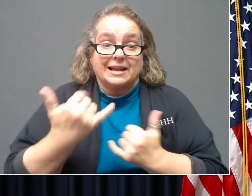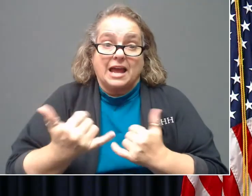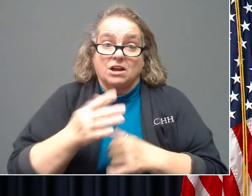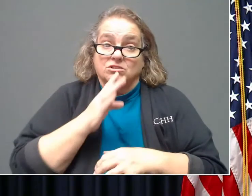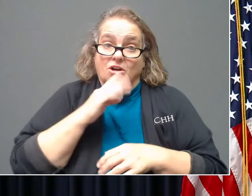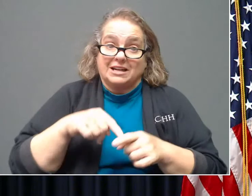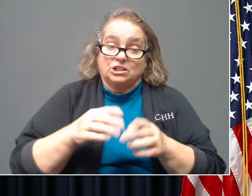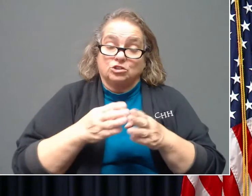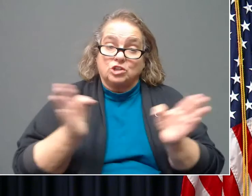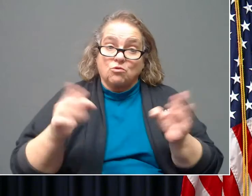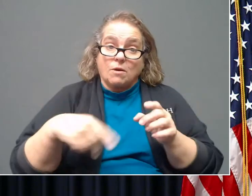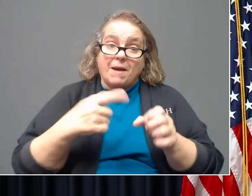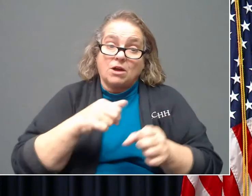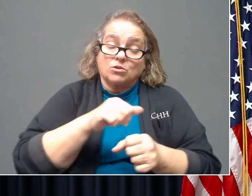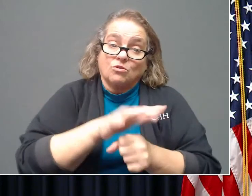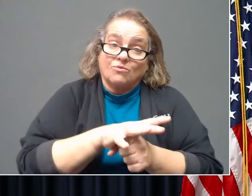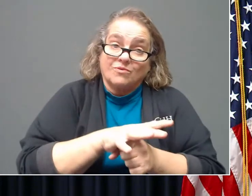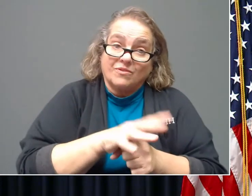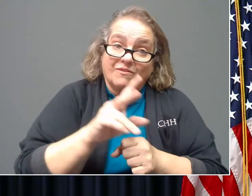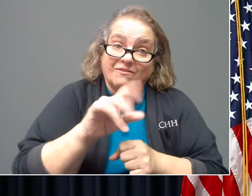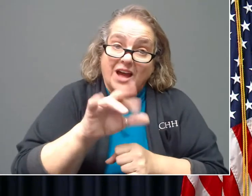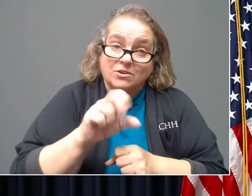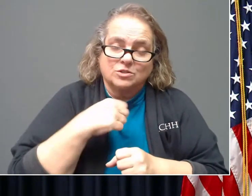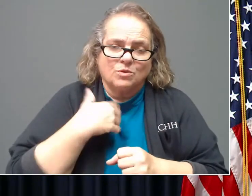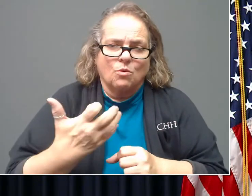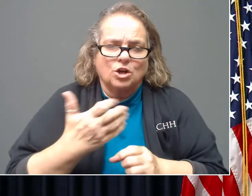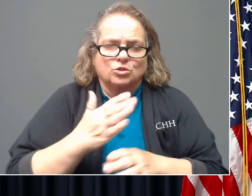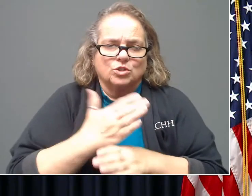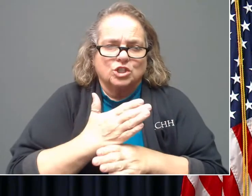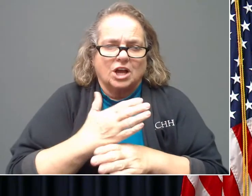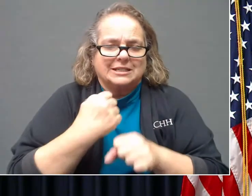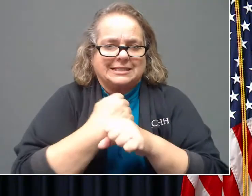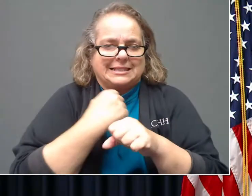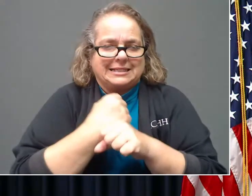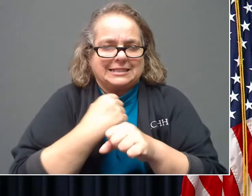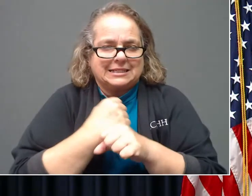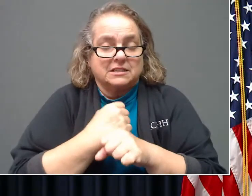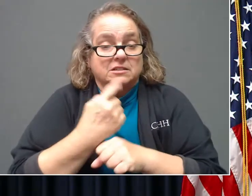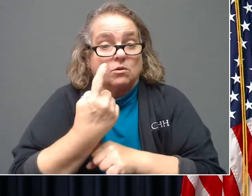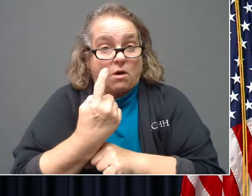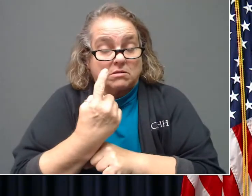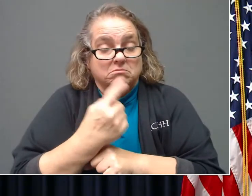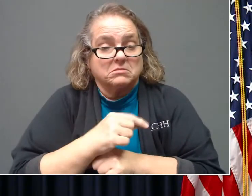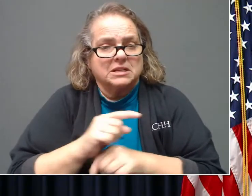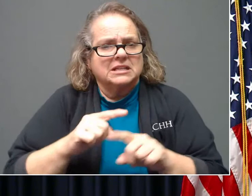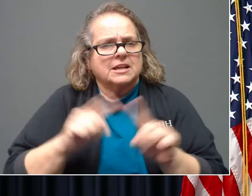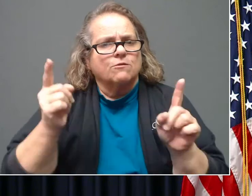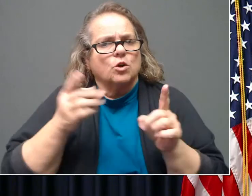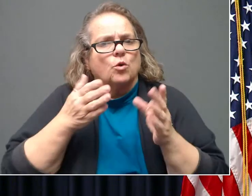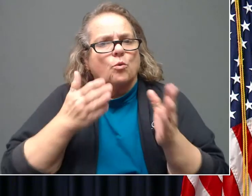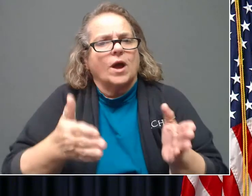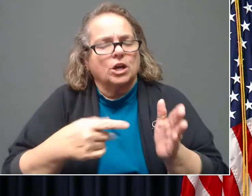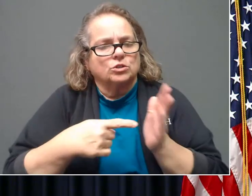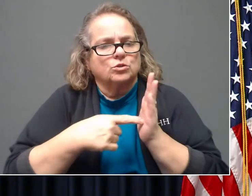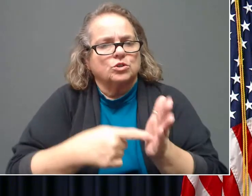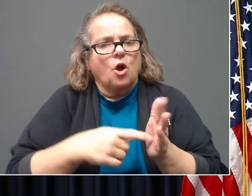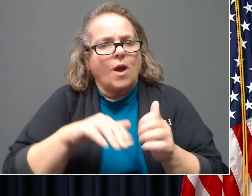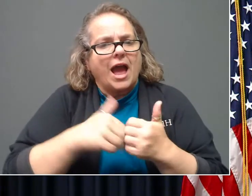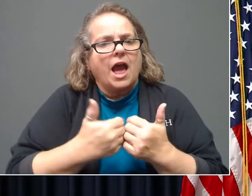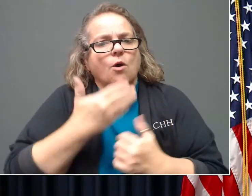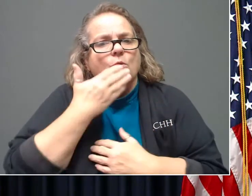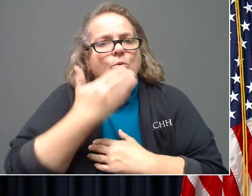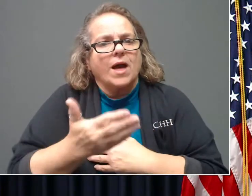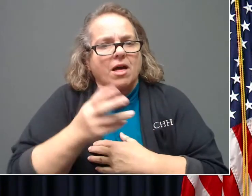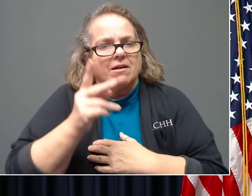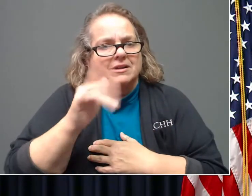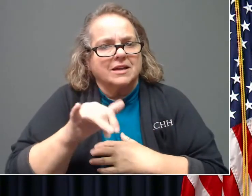haven't shared in a while. The first one is a different way of showing how well Kentucky has done in protecting each